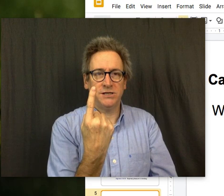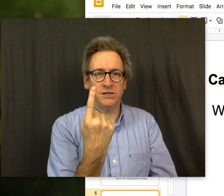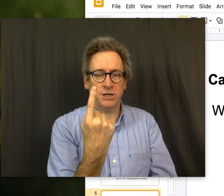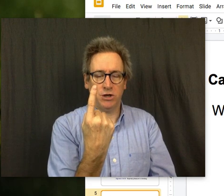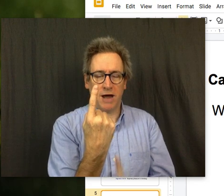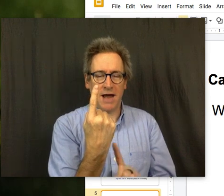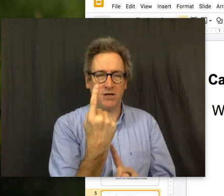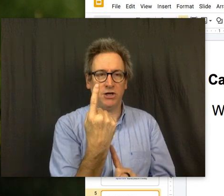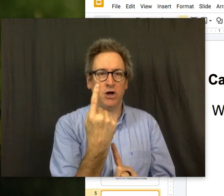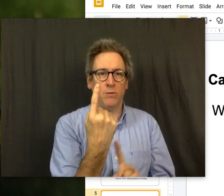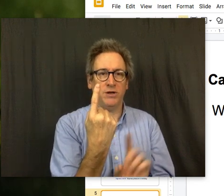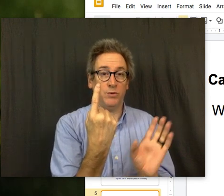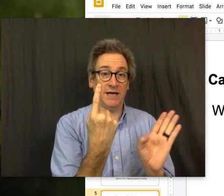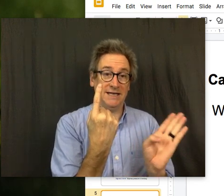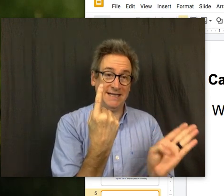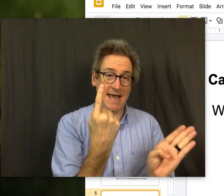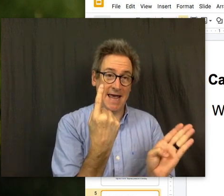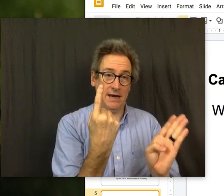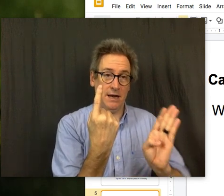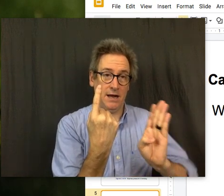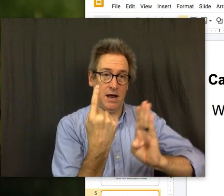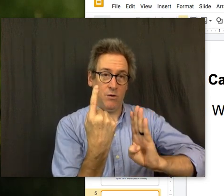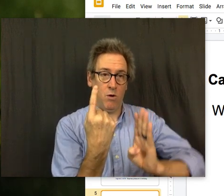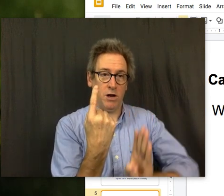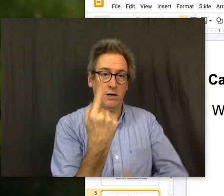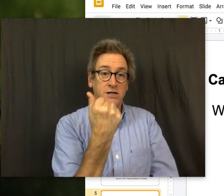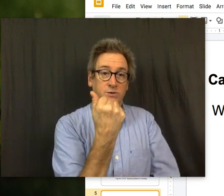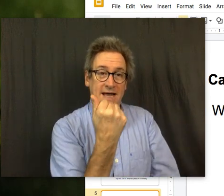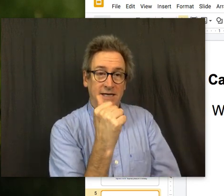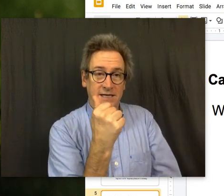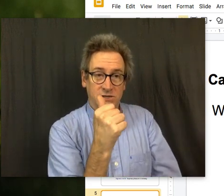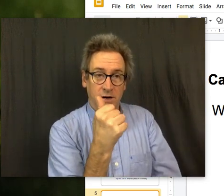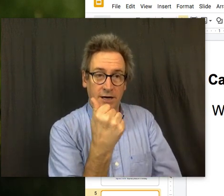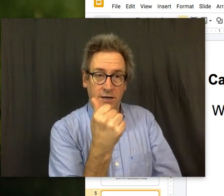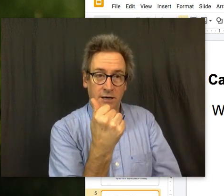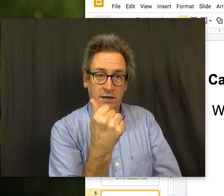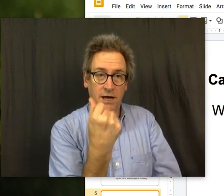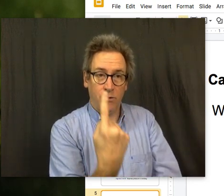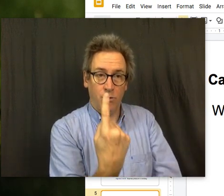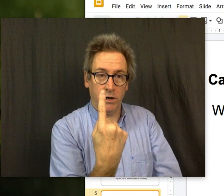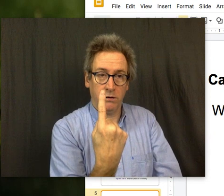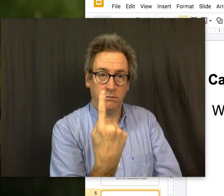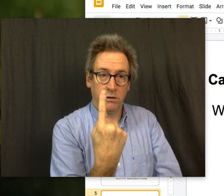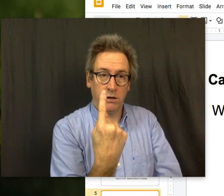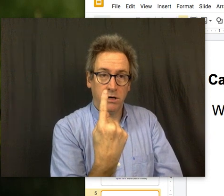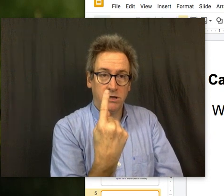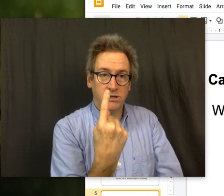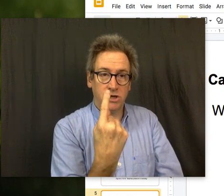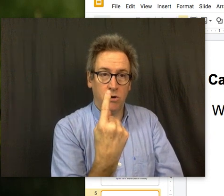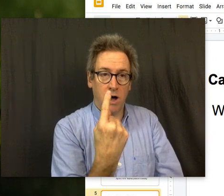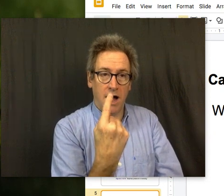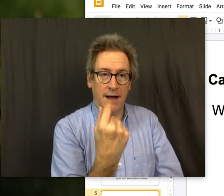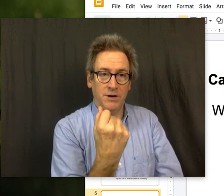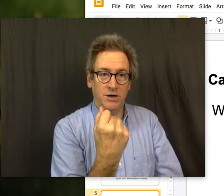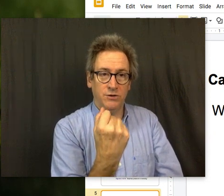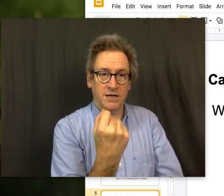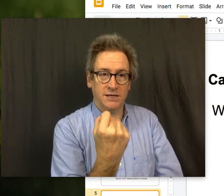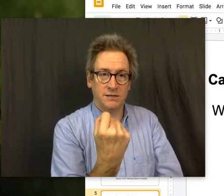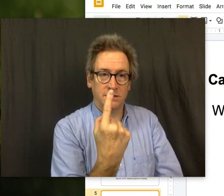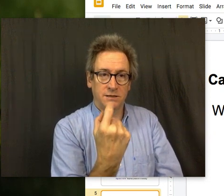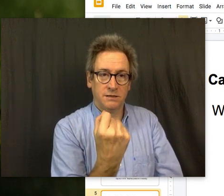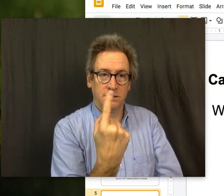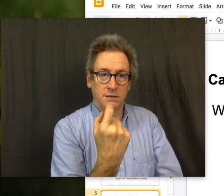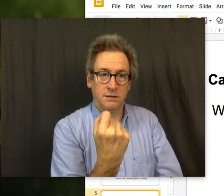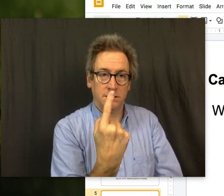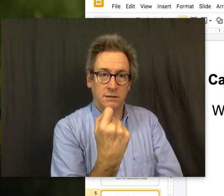do is you're actually going to go between 10 and 1. So 10 is this, right? And 1. So I'm going to do